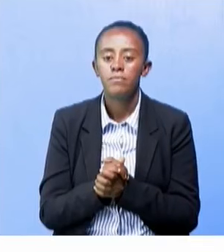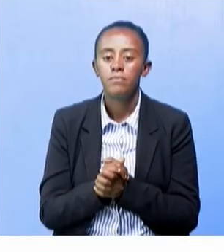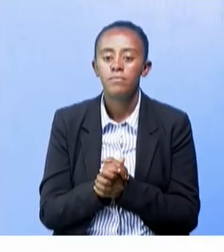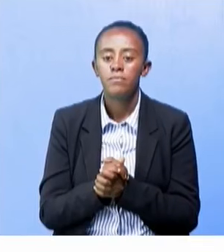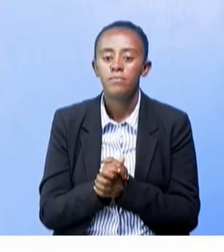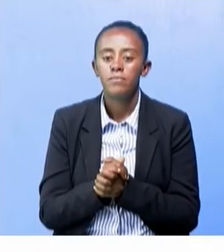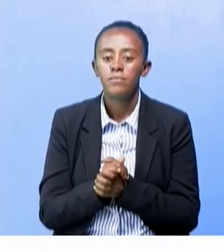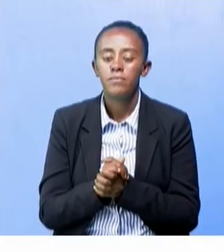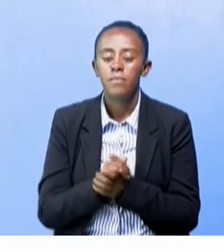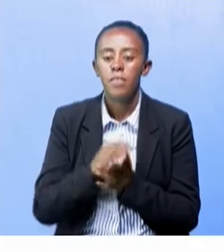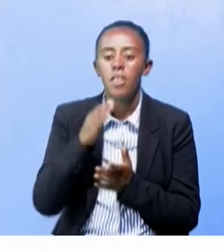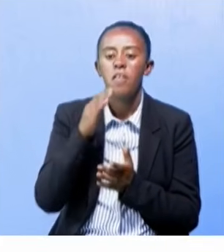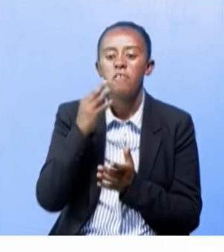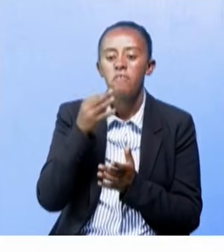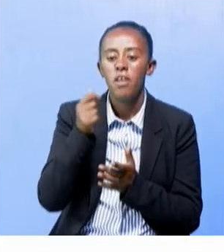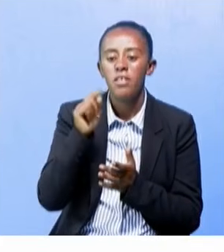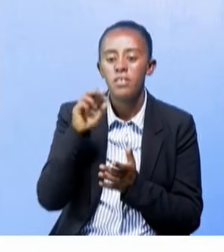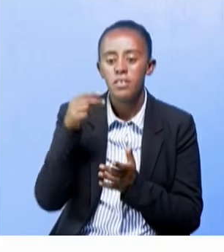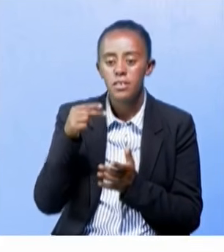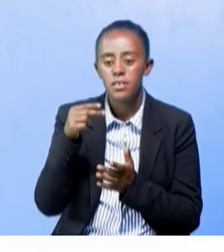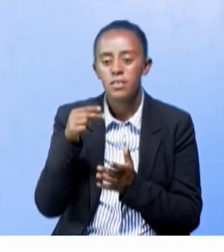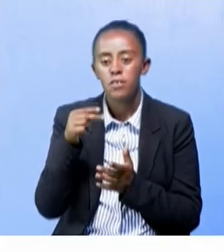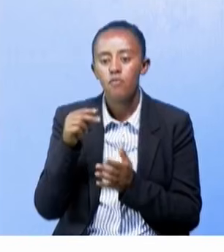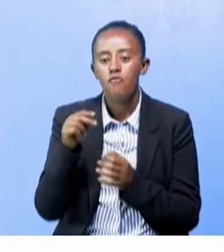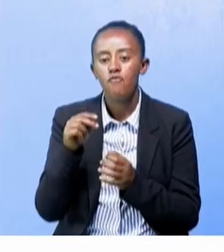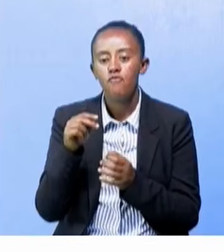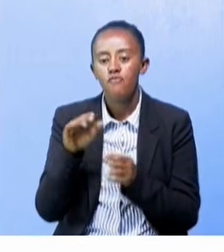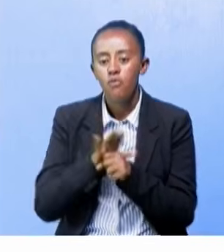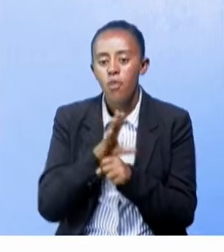Faithful and companion.